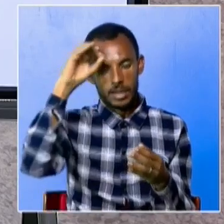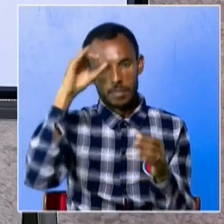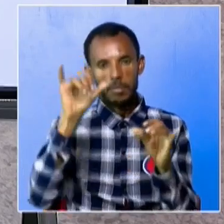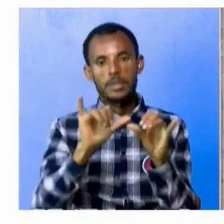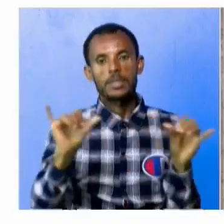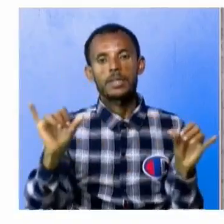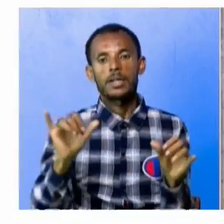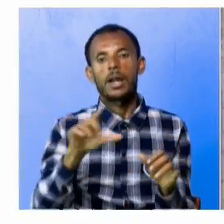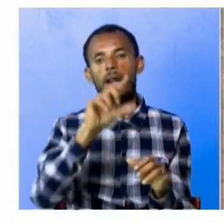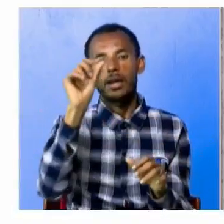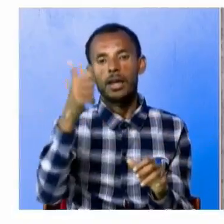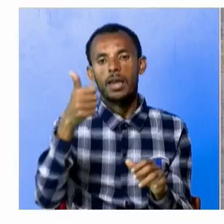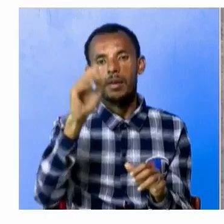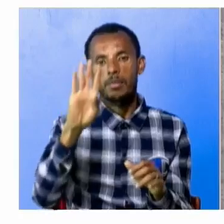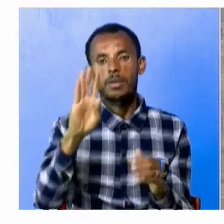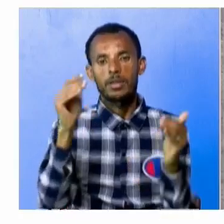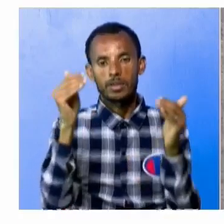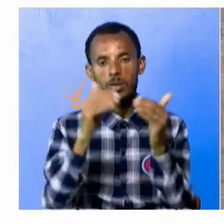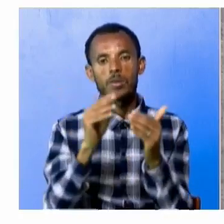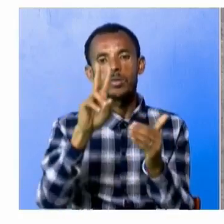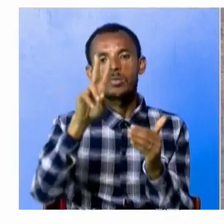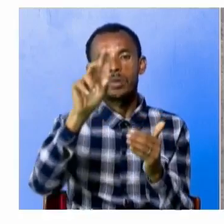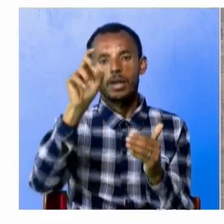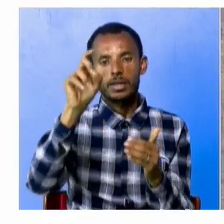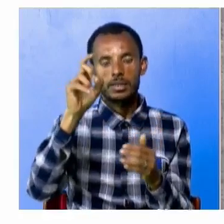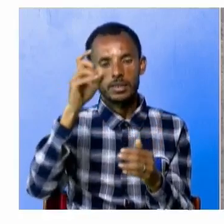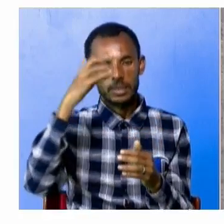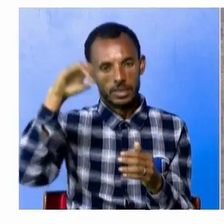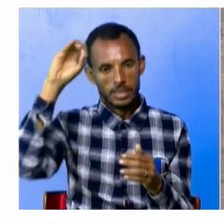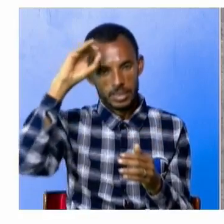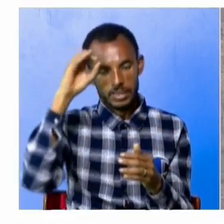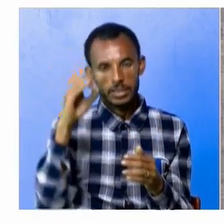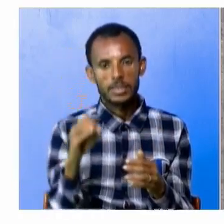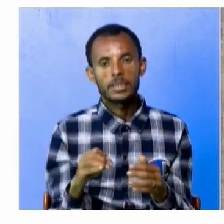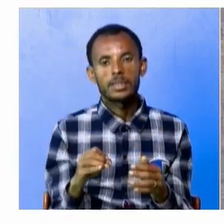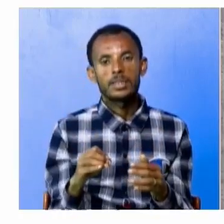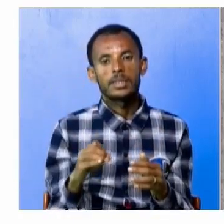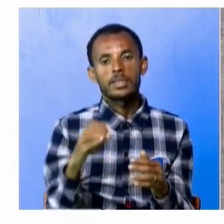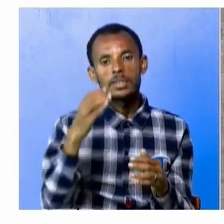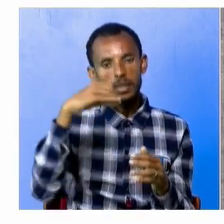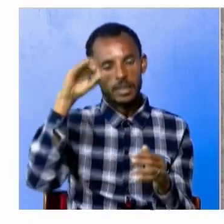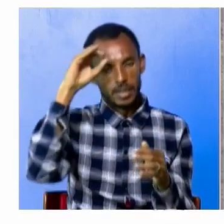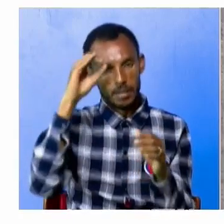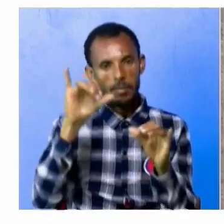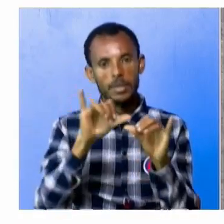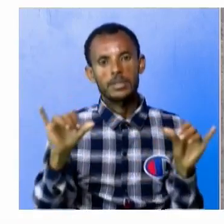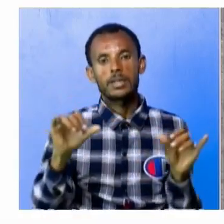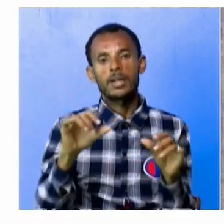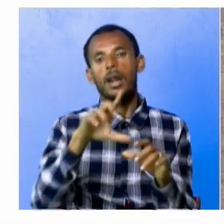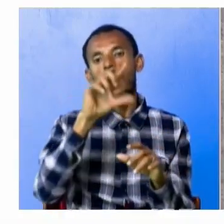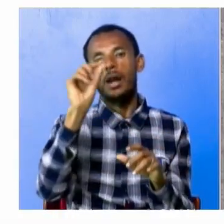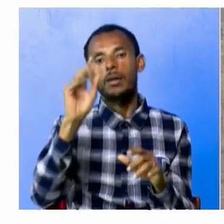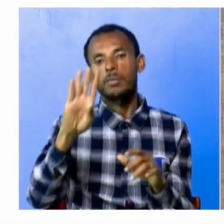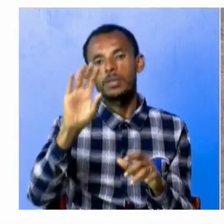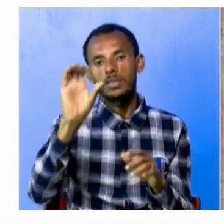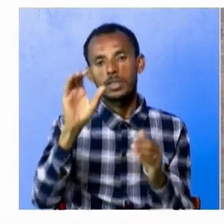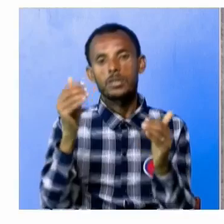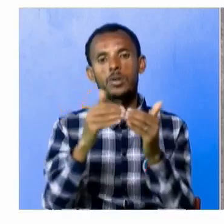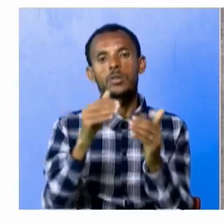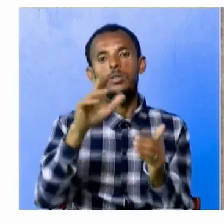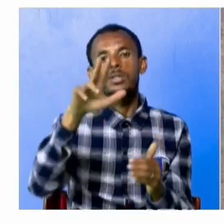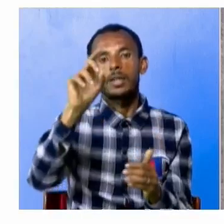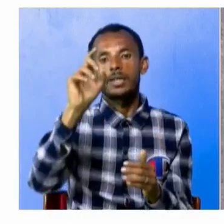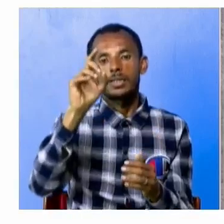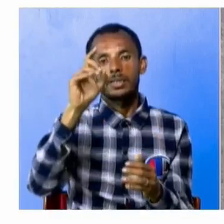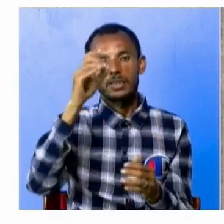is 2x degree, and the degree measure of arc BC is 3x degree.